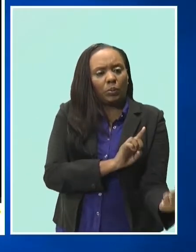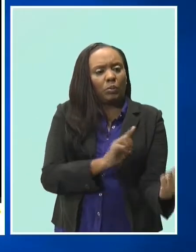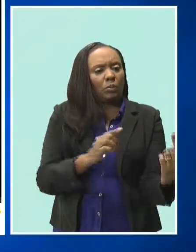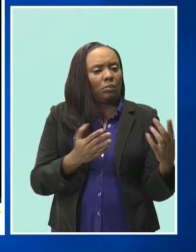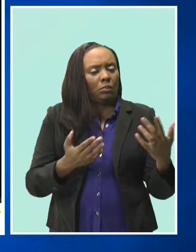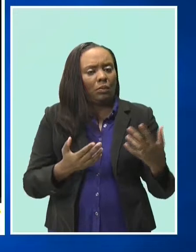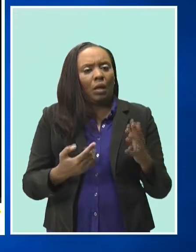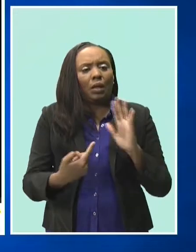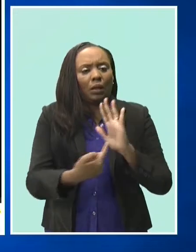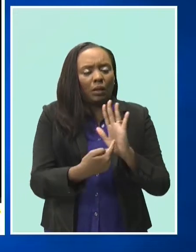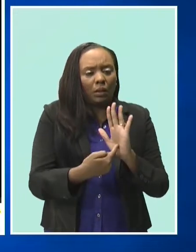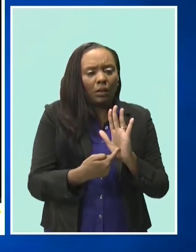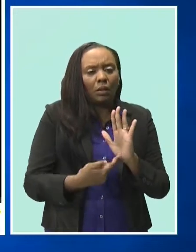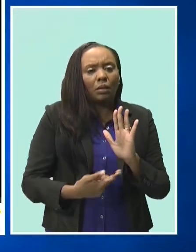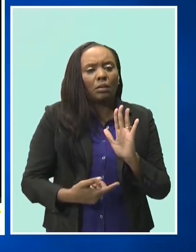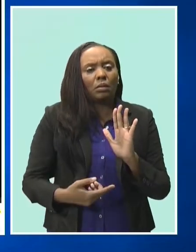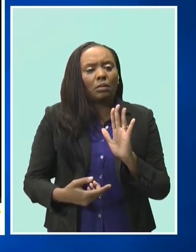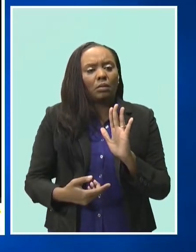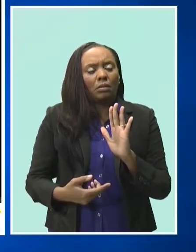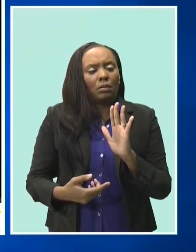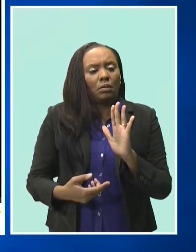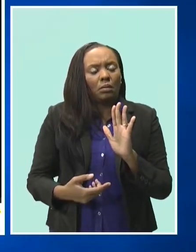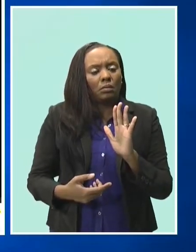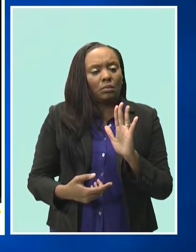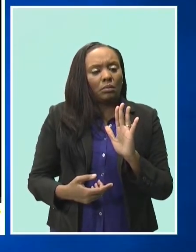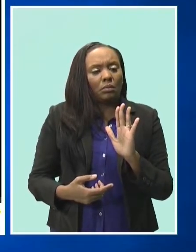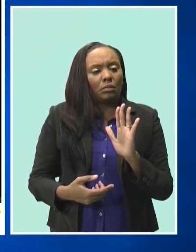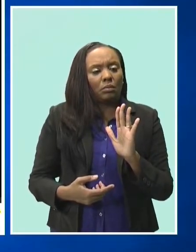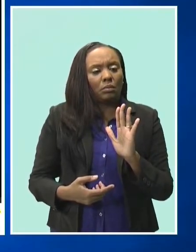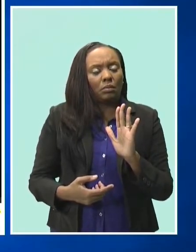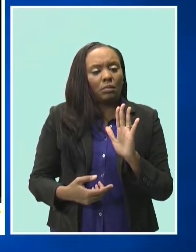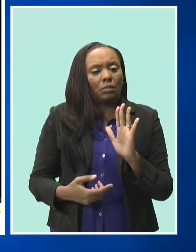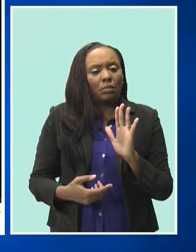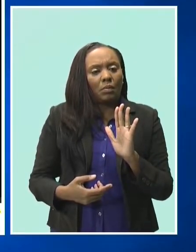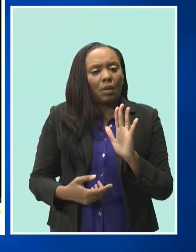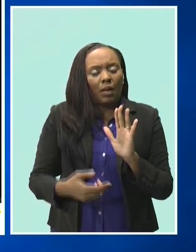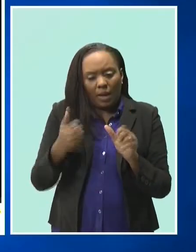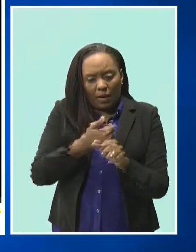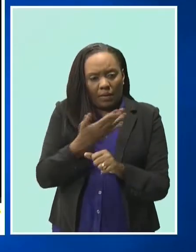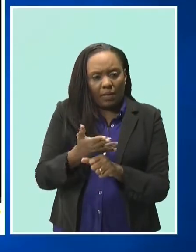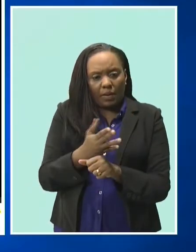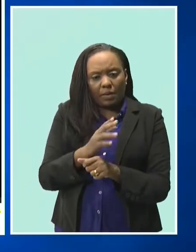for example, in activities and in other actions inside